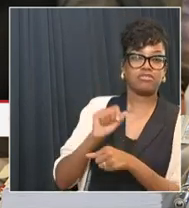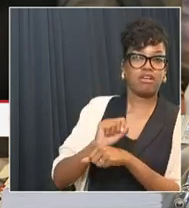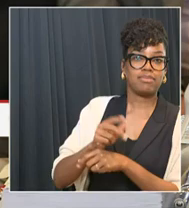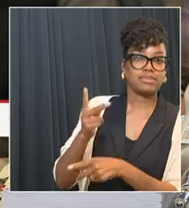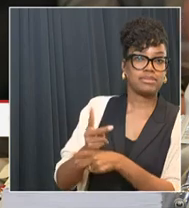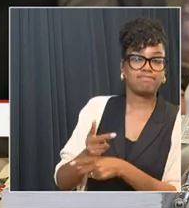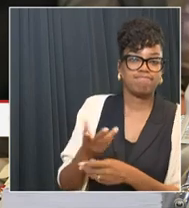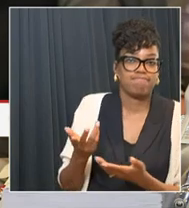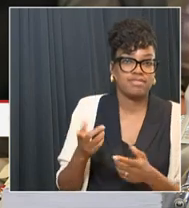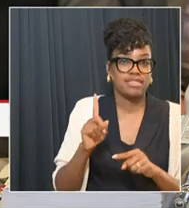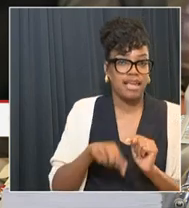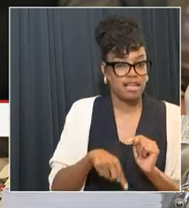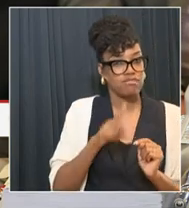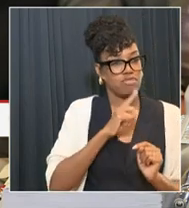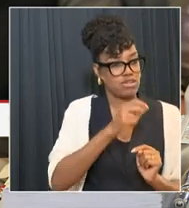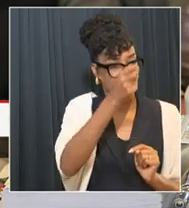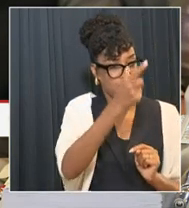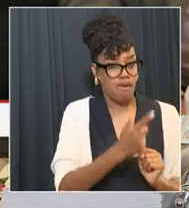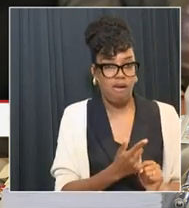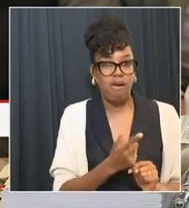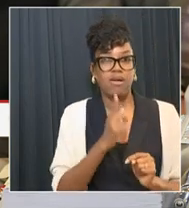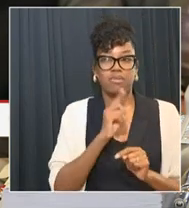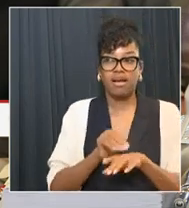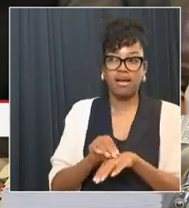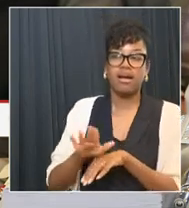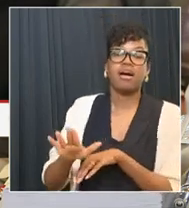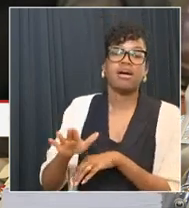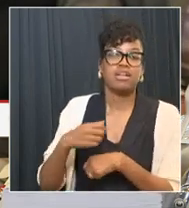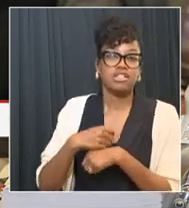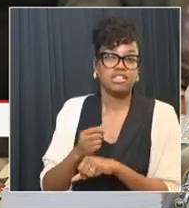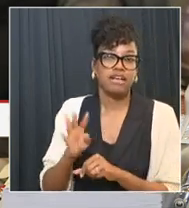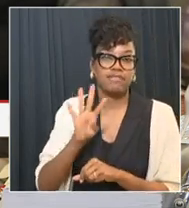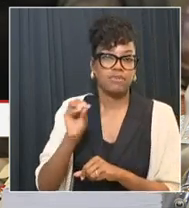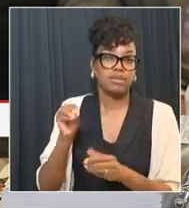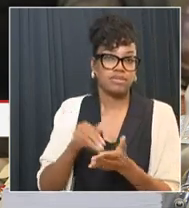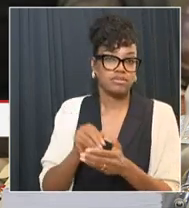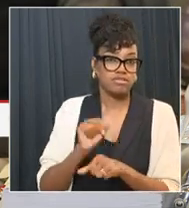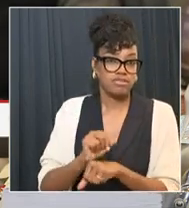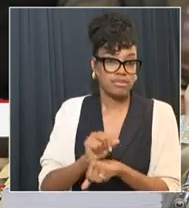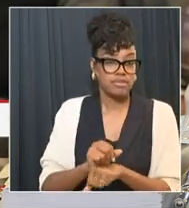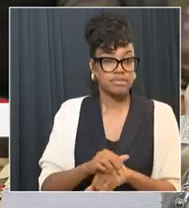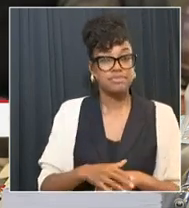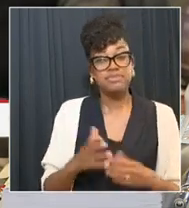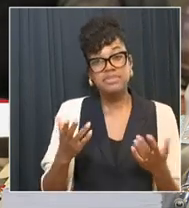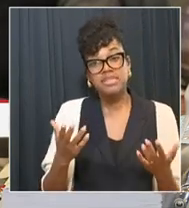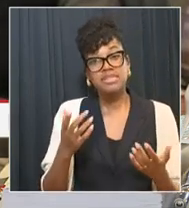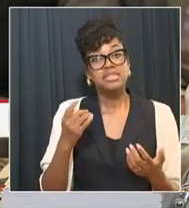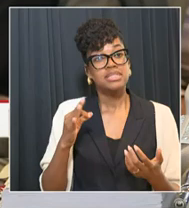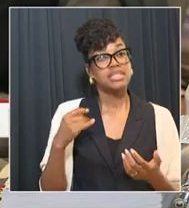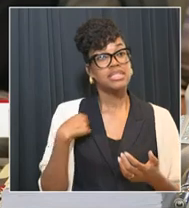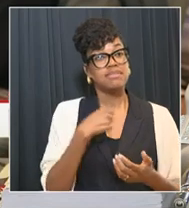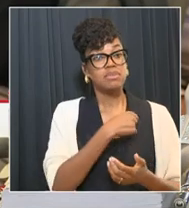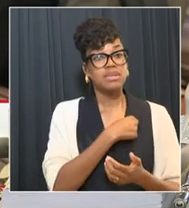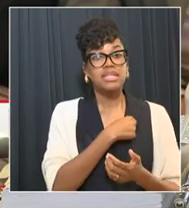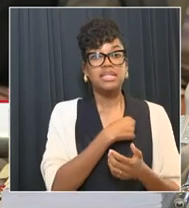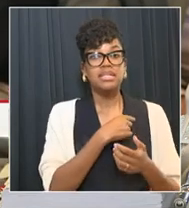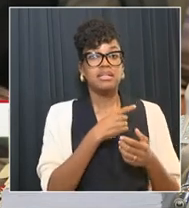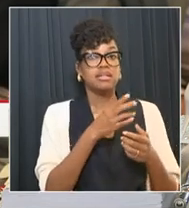down it. But part of it is when we're talking about doubling down on business attraction, having more people,